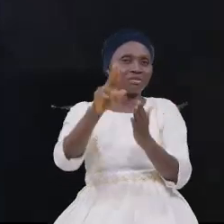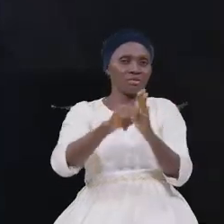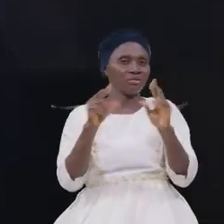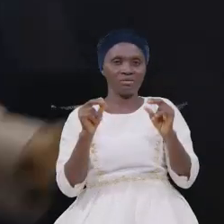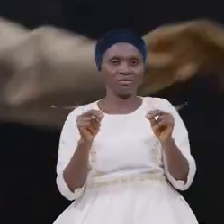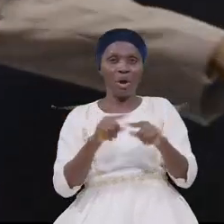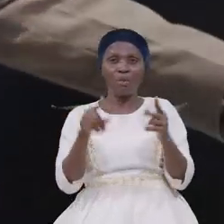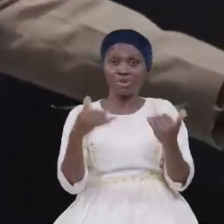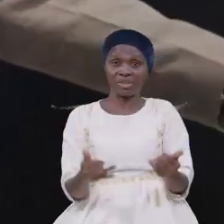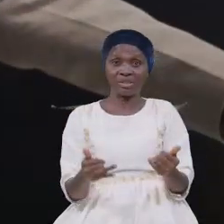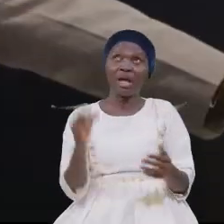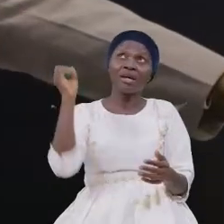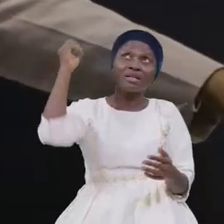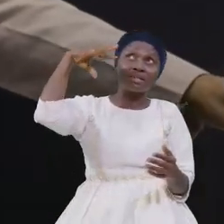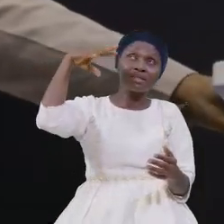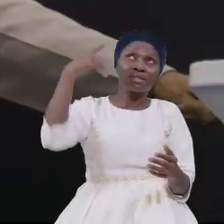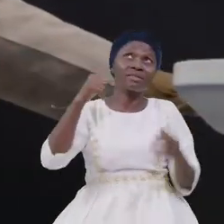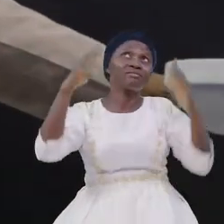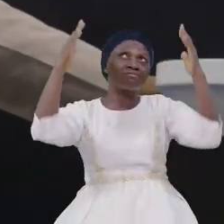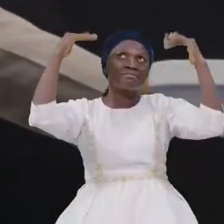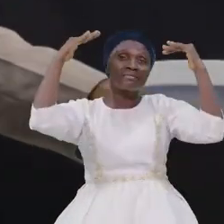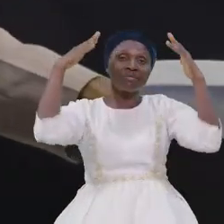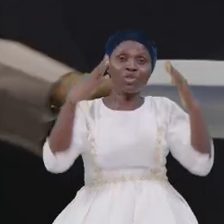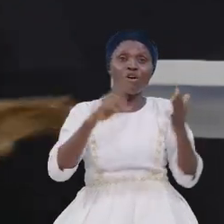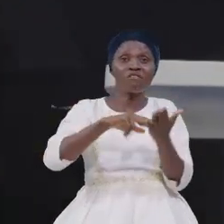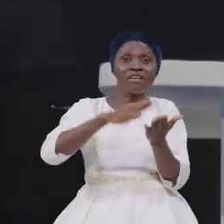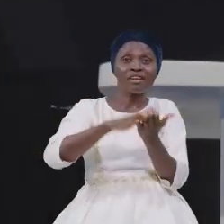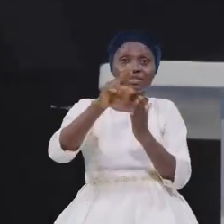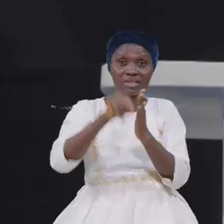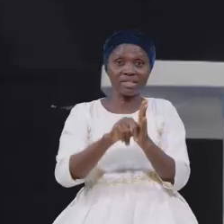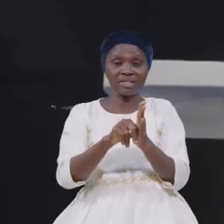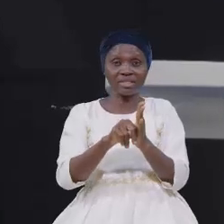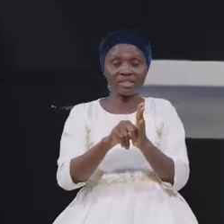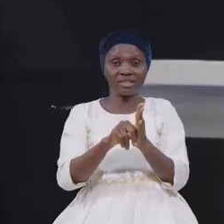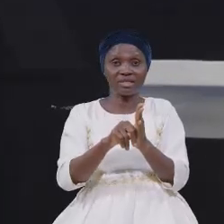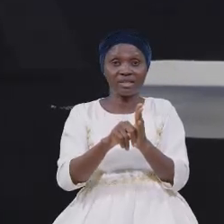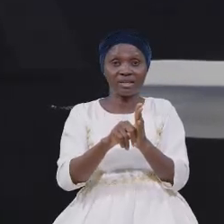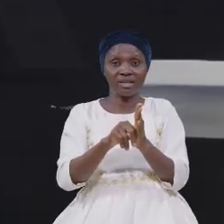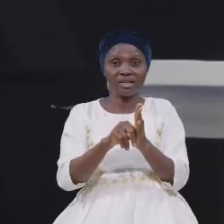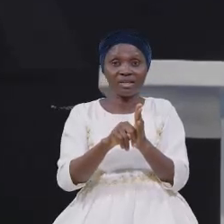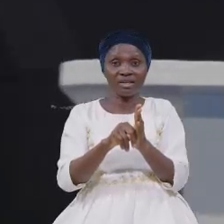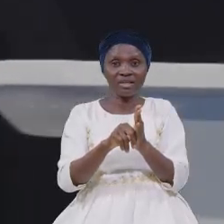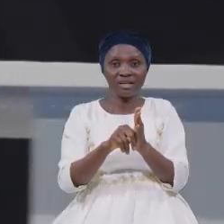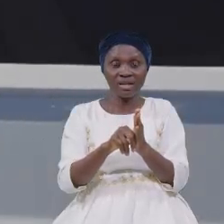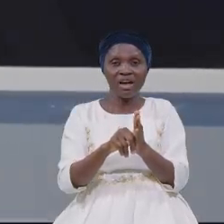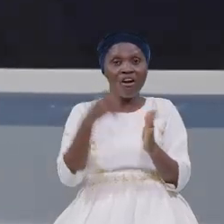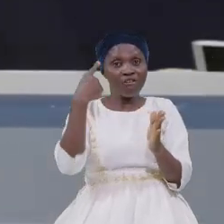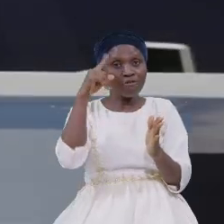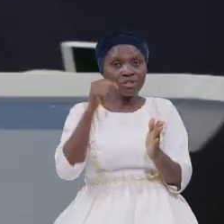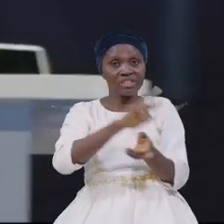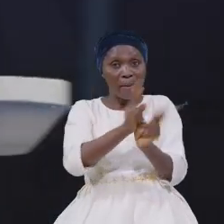the reign of righteousness for the repentant. Look at Hosea